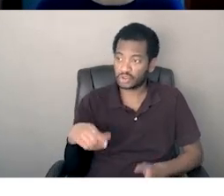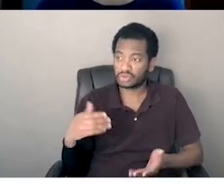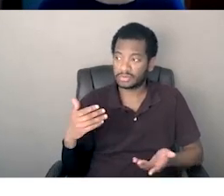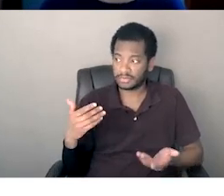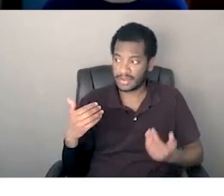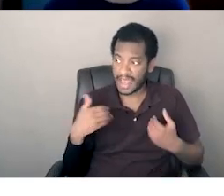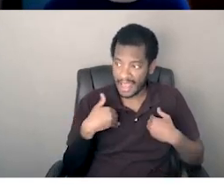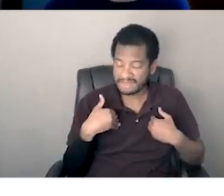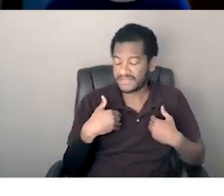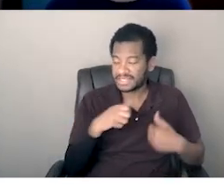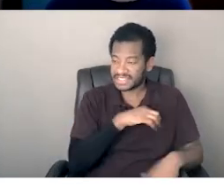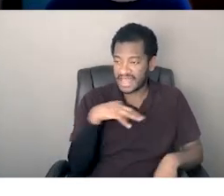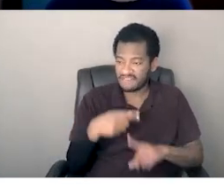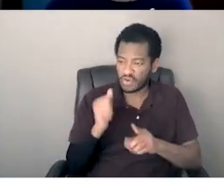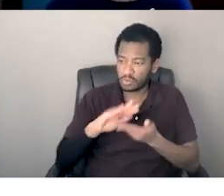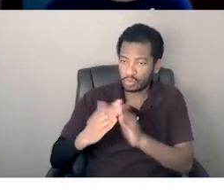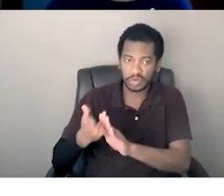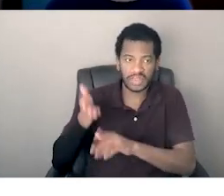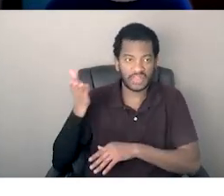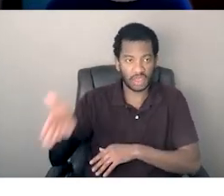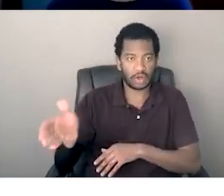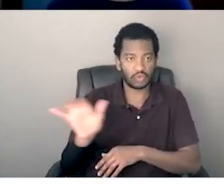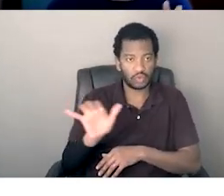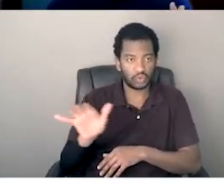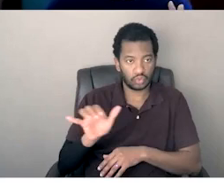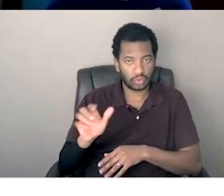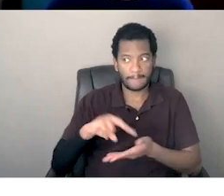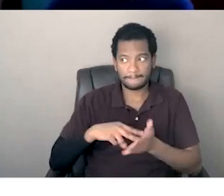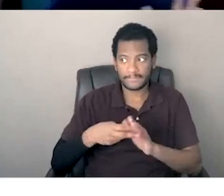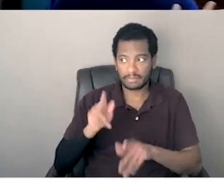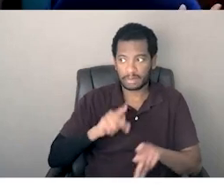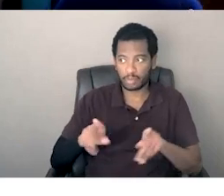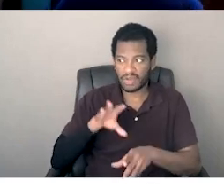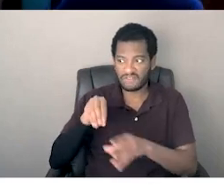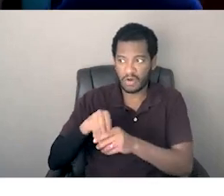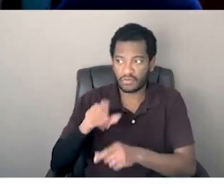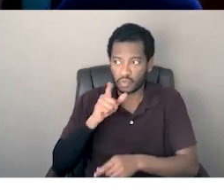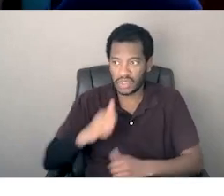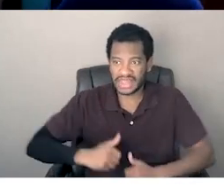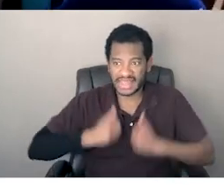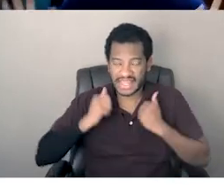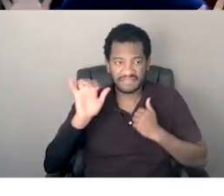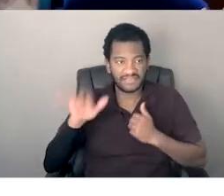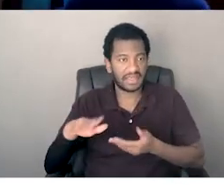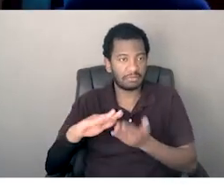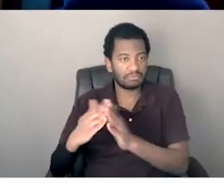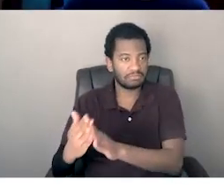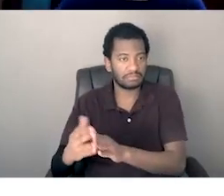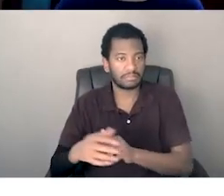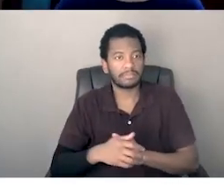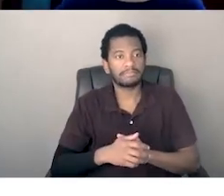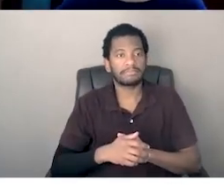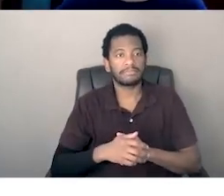is at the table of the design. This is just a little video, so more than just a survey or focus group,